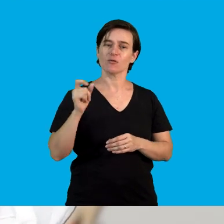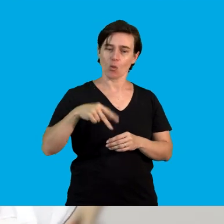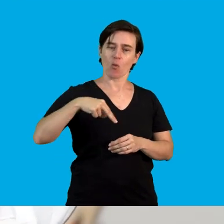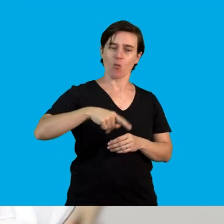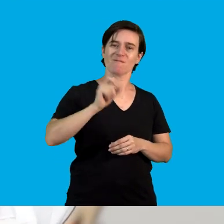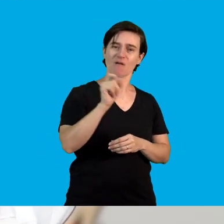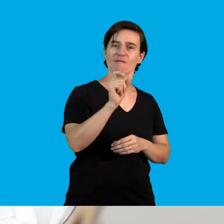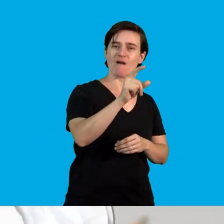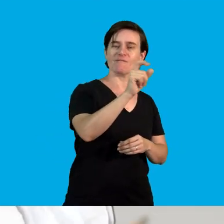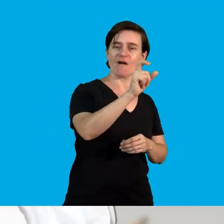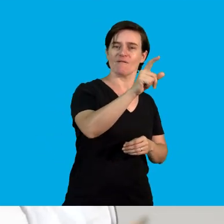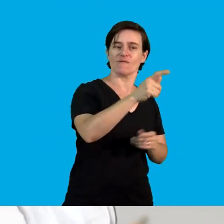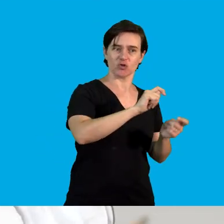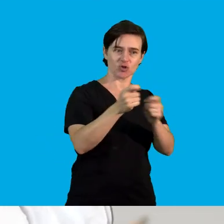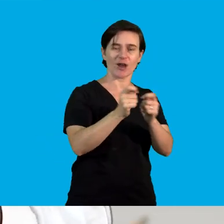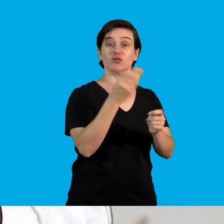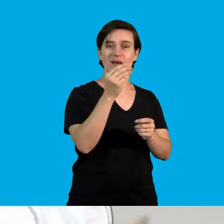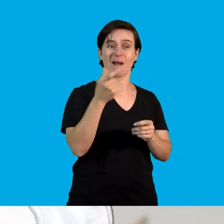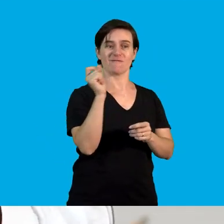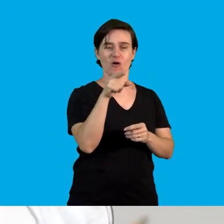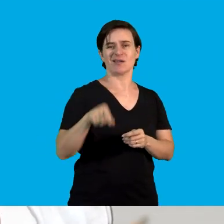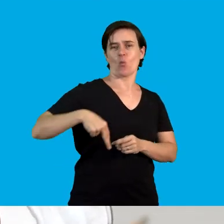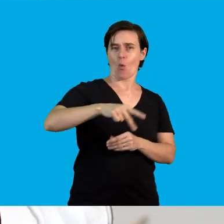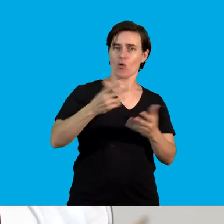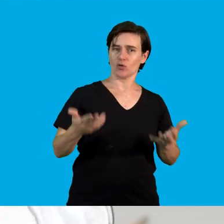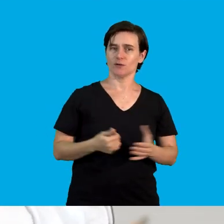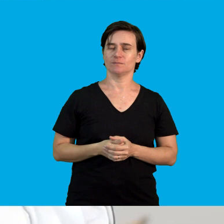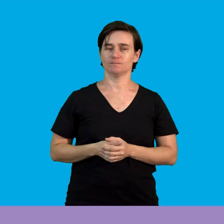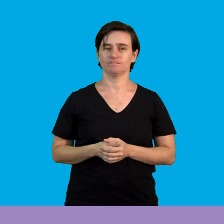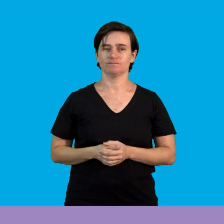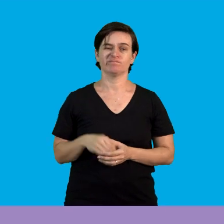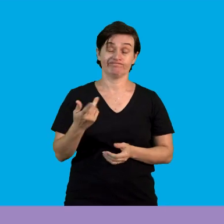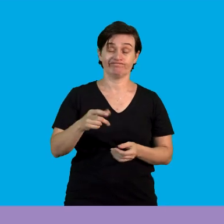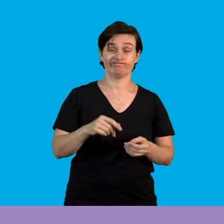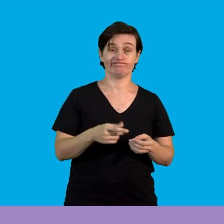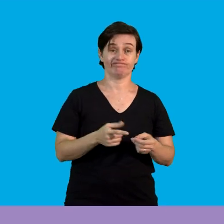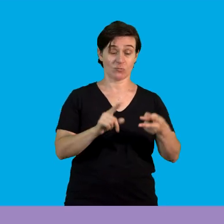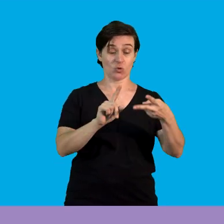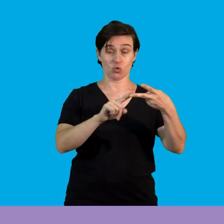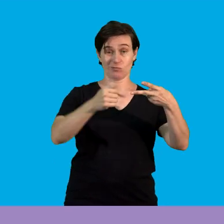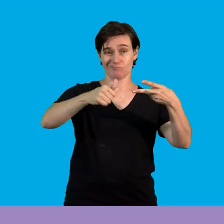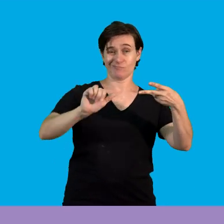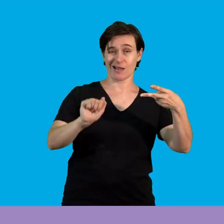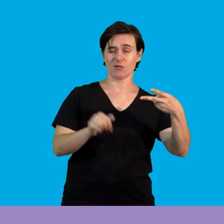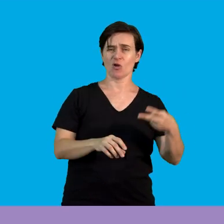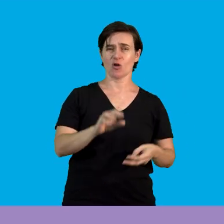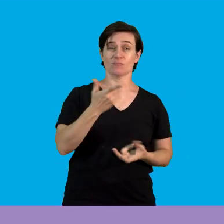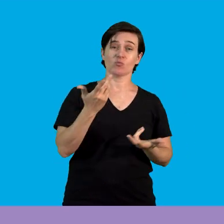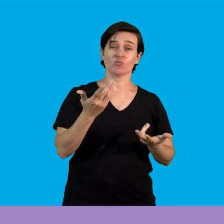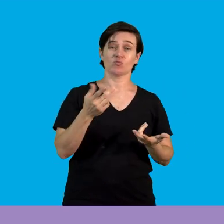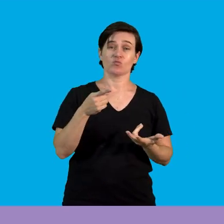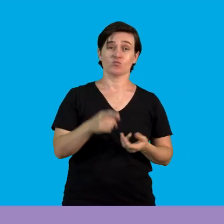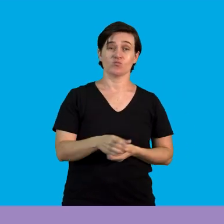going to change. So in this case, let's look at the first one. It's 3a plus 7y equals to